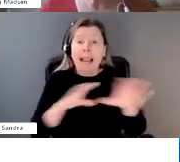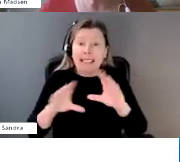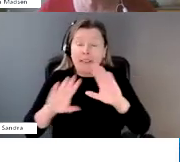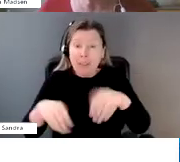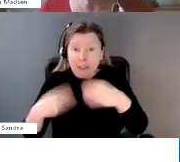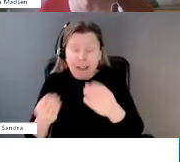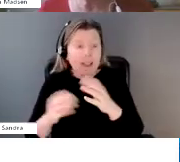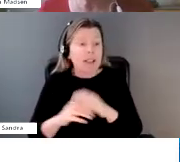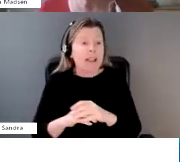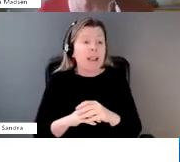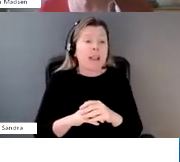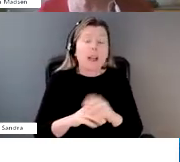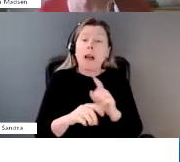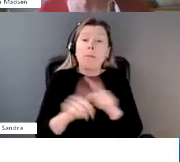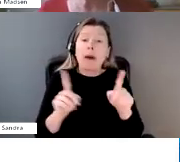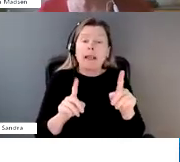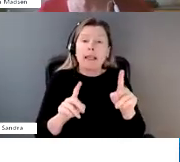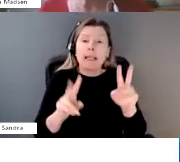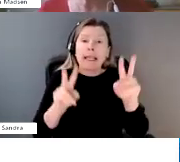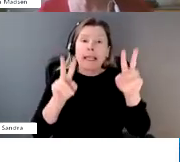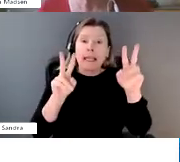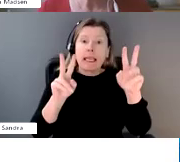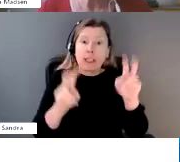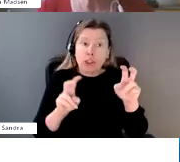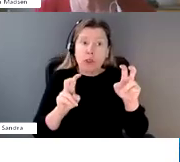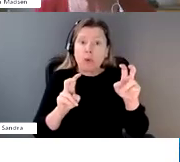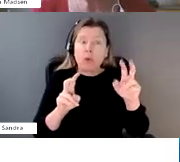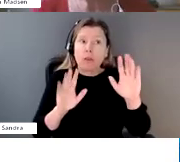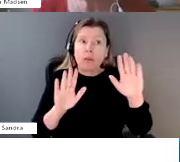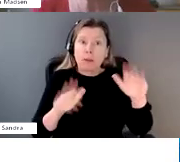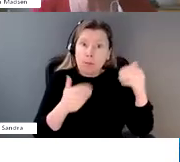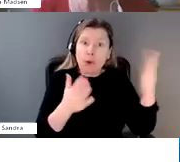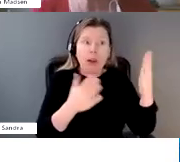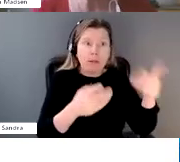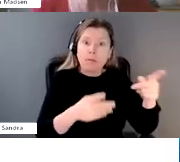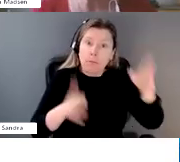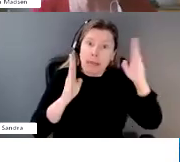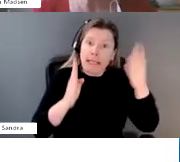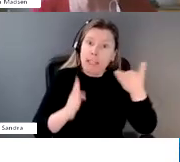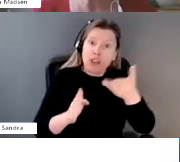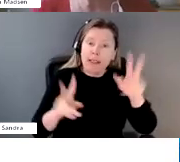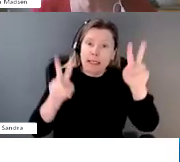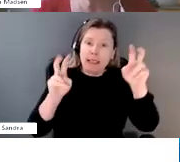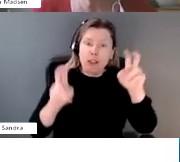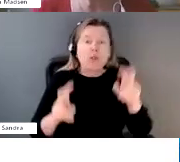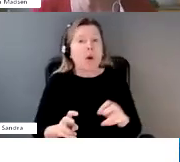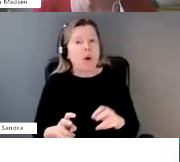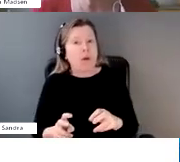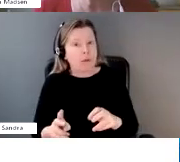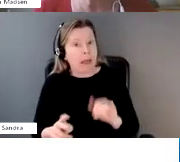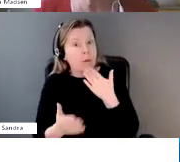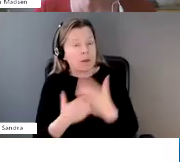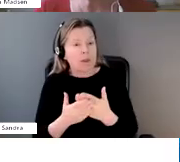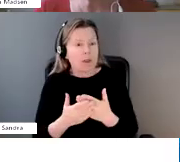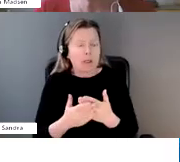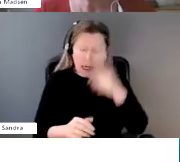fact that the issue was actually brought to the attention. It's interesting because when we first introduced this project to